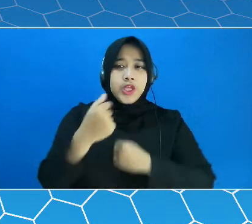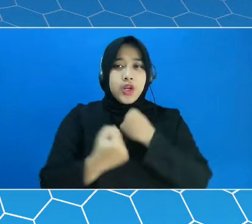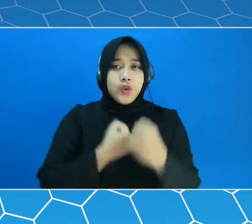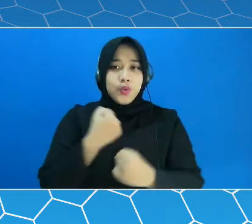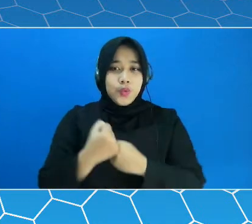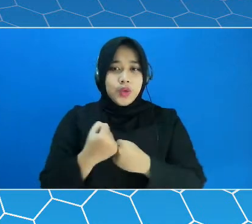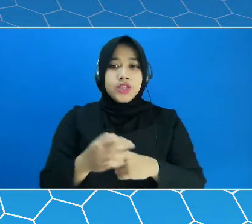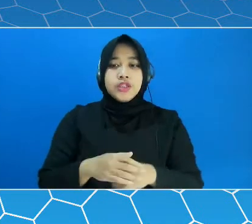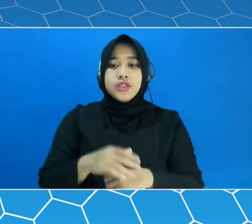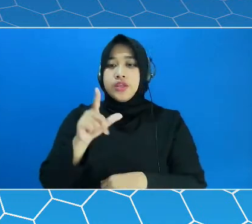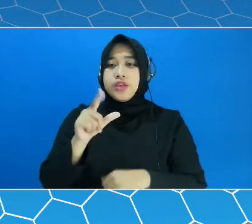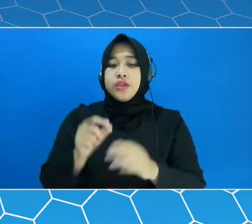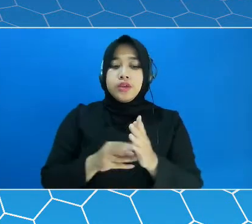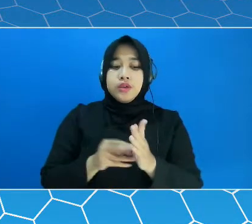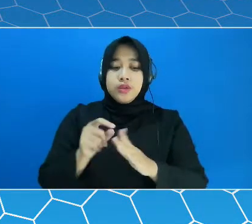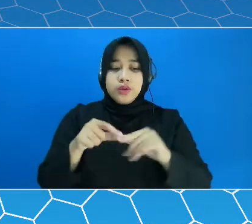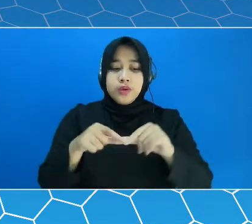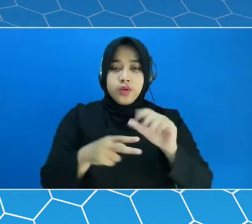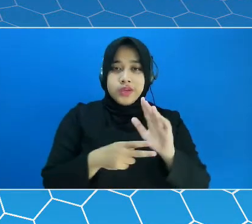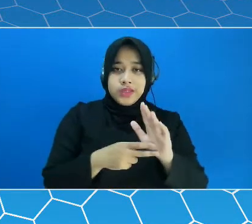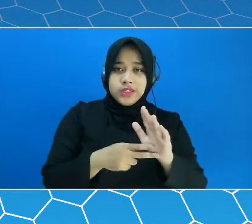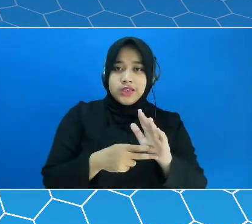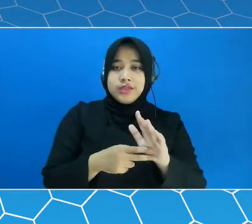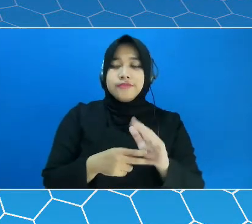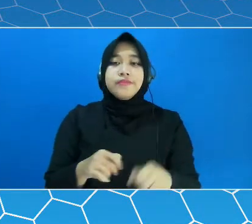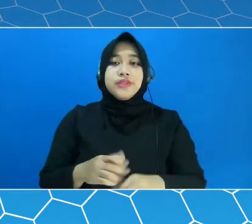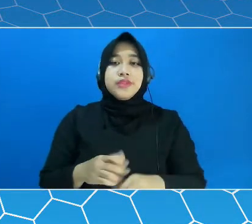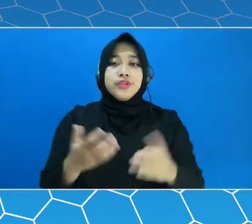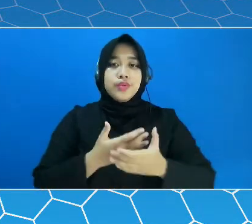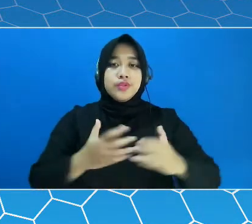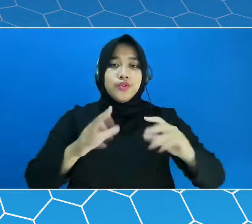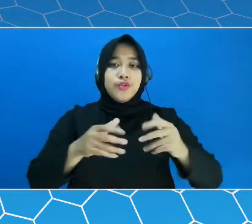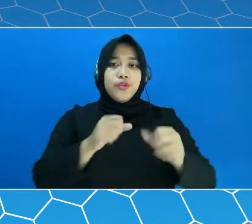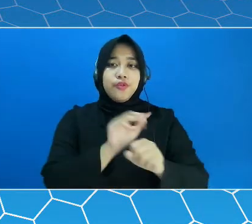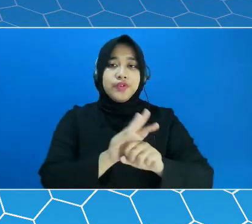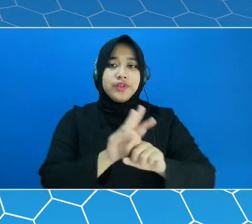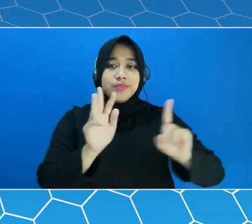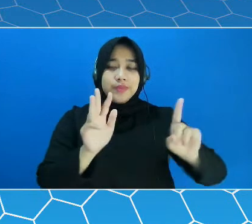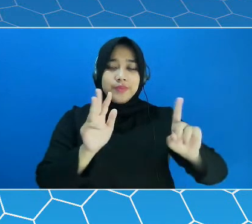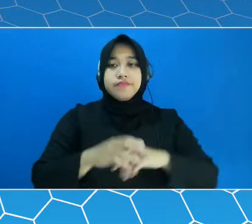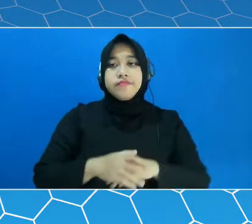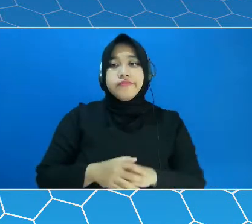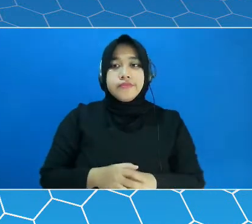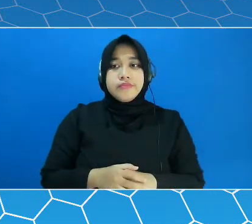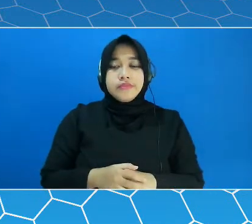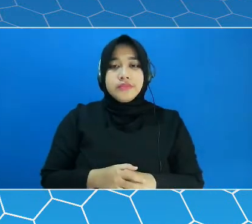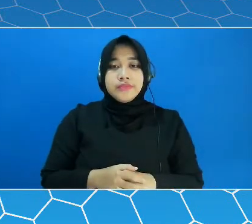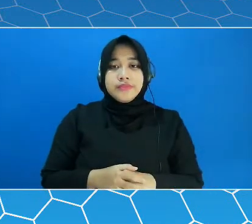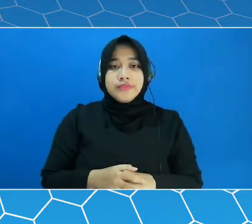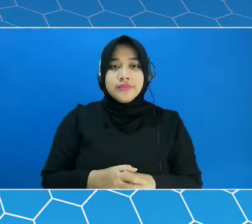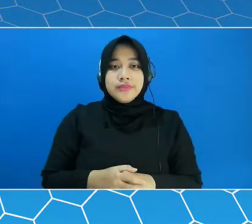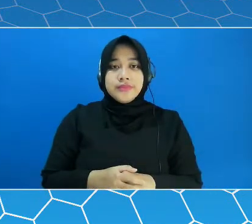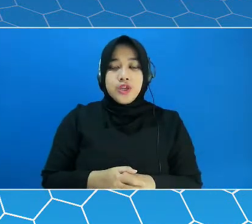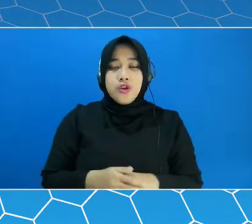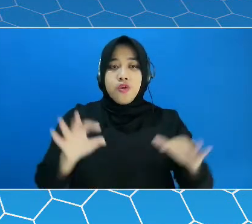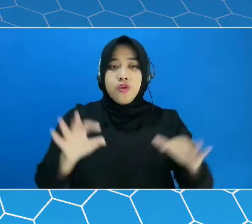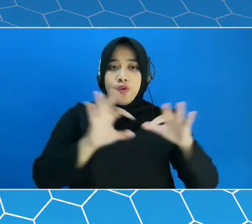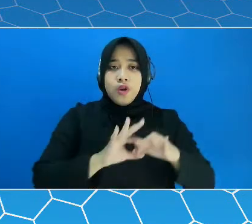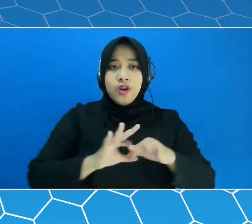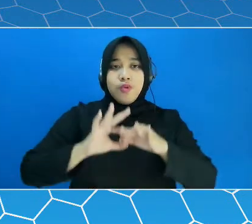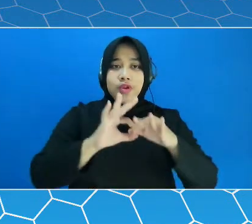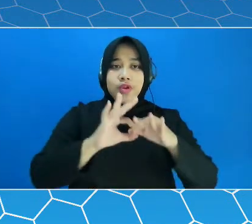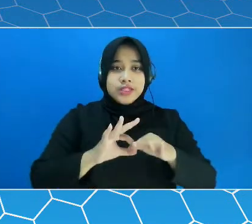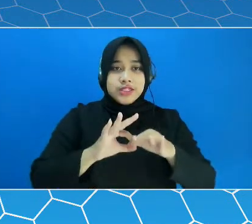please. And mainly, I want to emphasize on the collaboration and innovation. As you may be aware that in